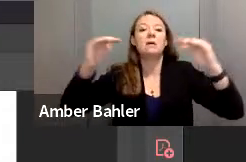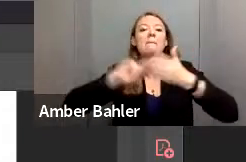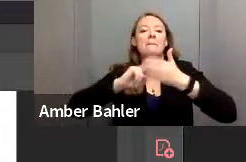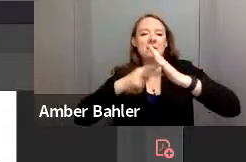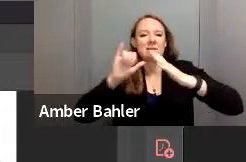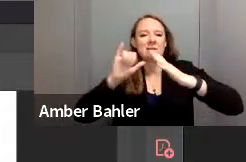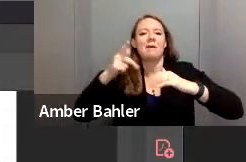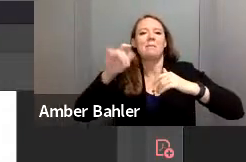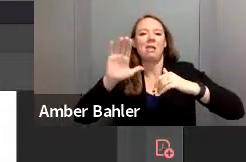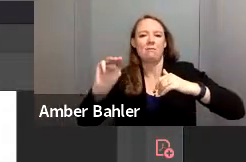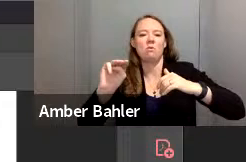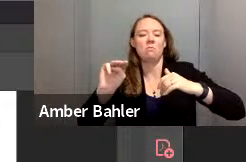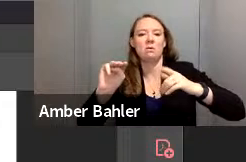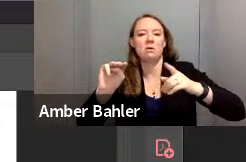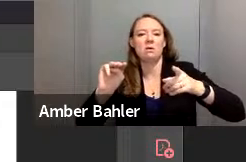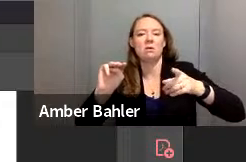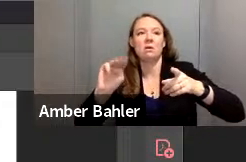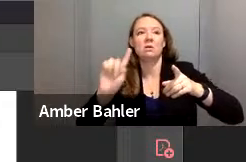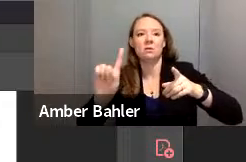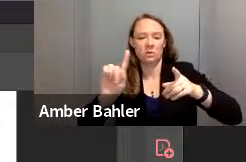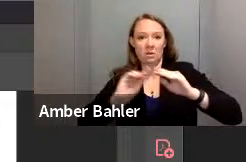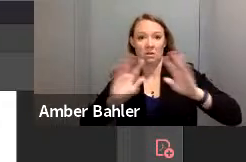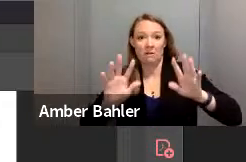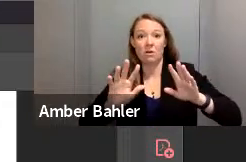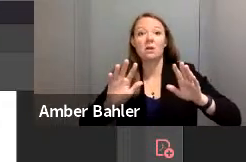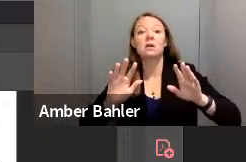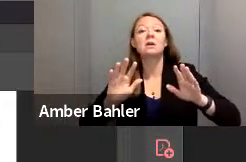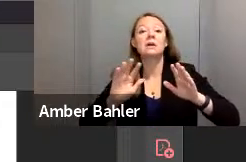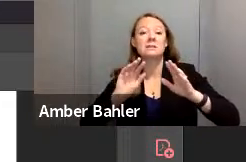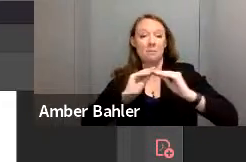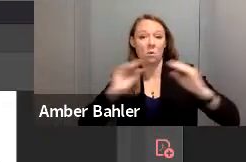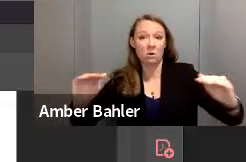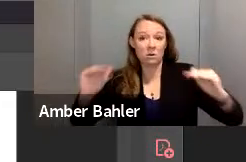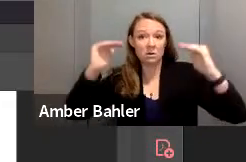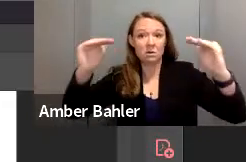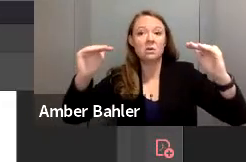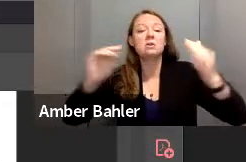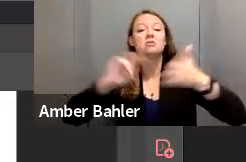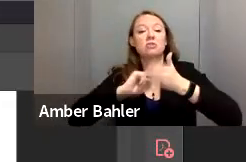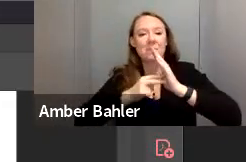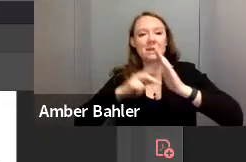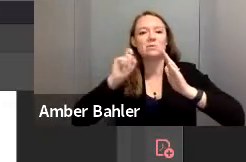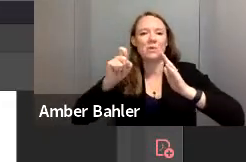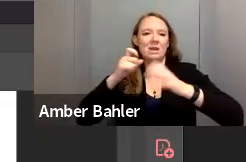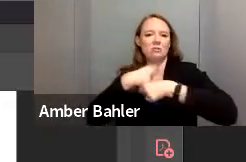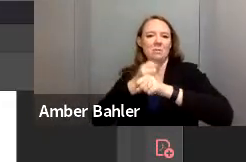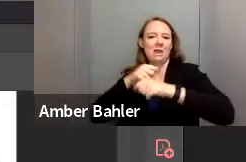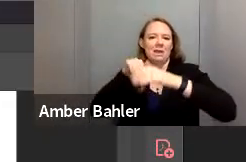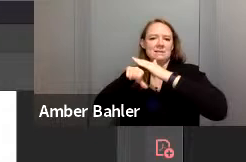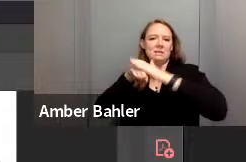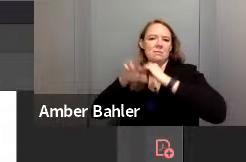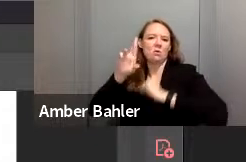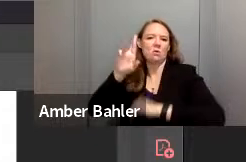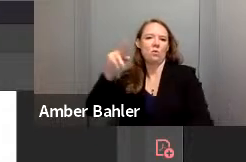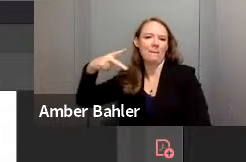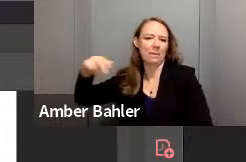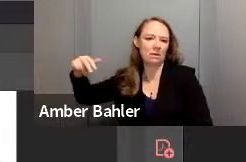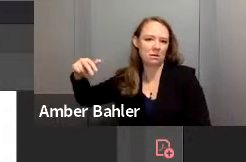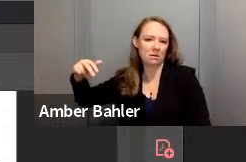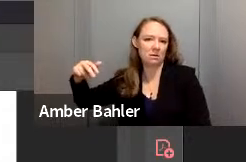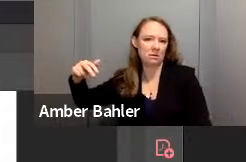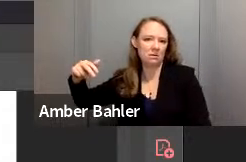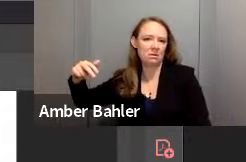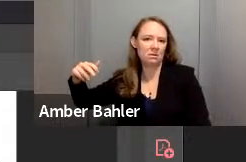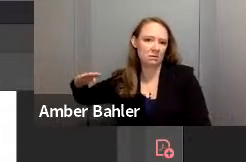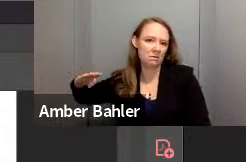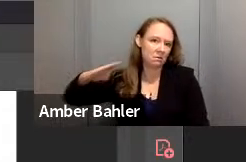needed, since we were going to a higher elevation, we needed to create an accessible ramp. We went through a